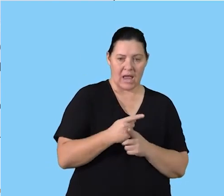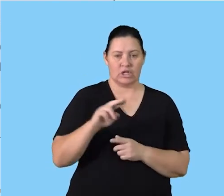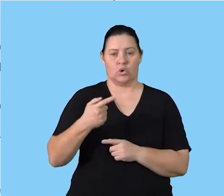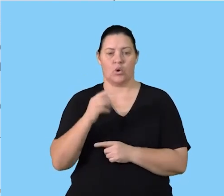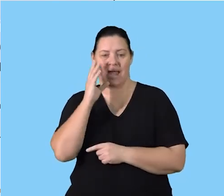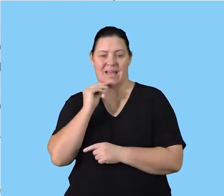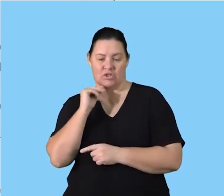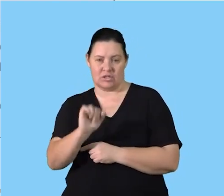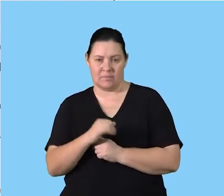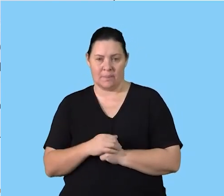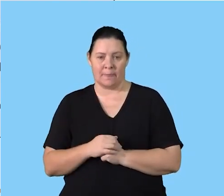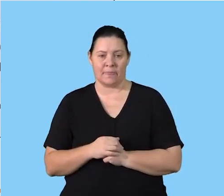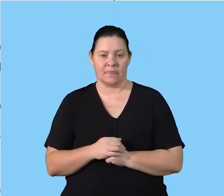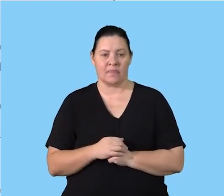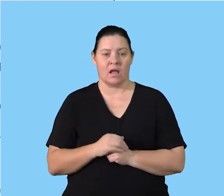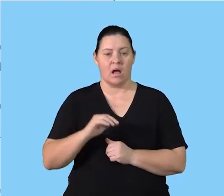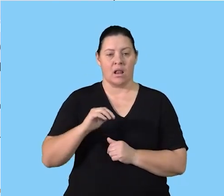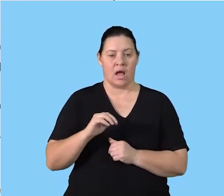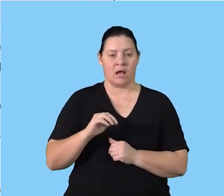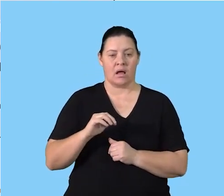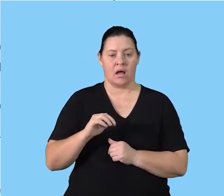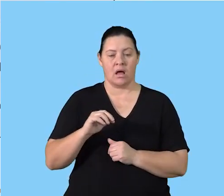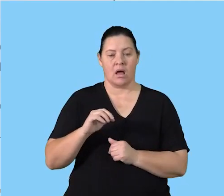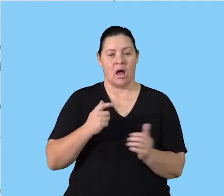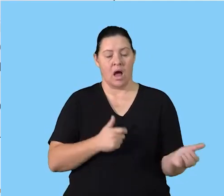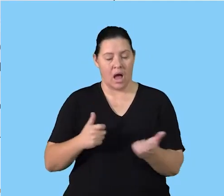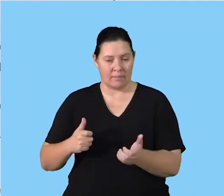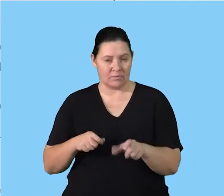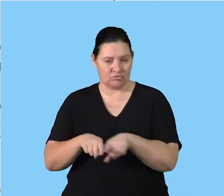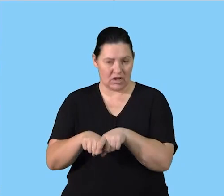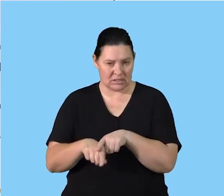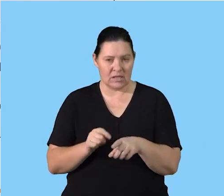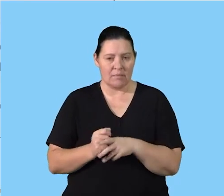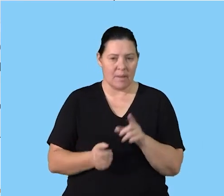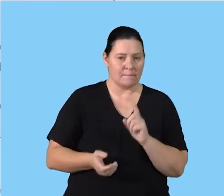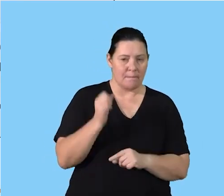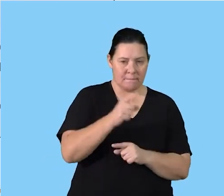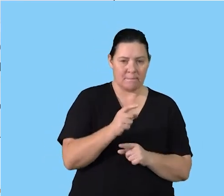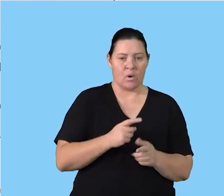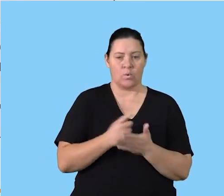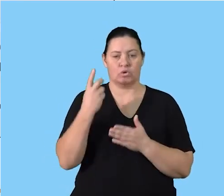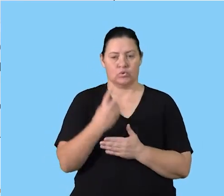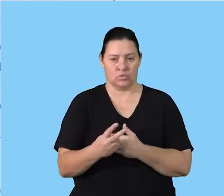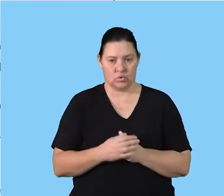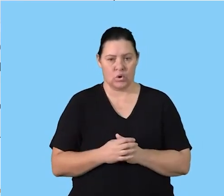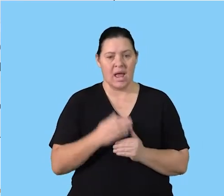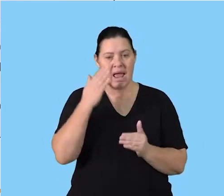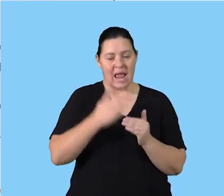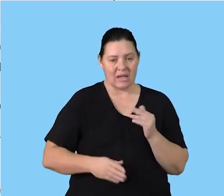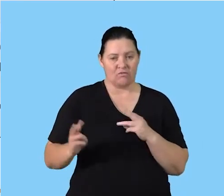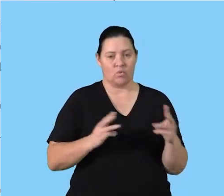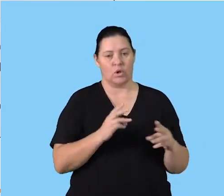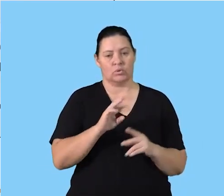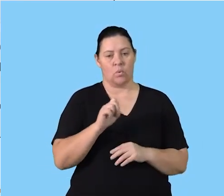terms of the arms race, it is a foundational content and is covered in week 2. The end of the